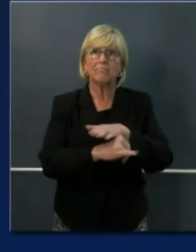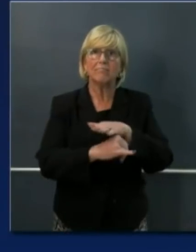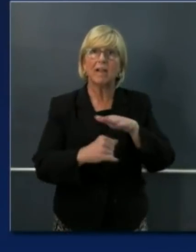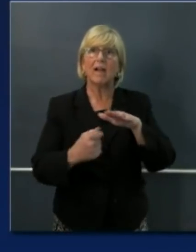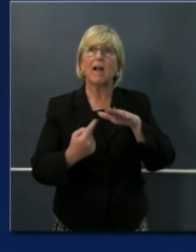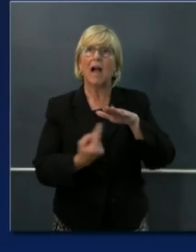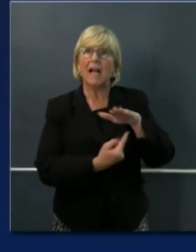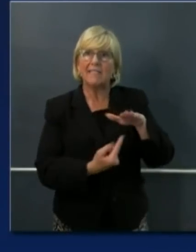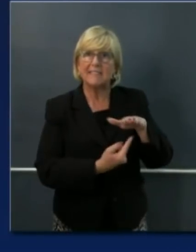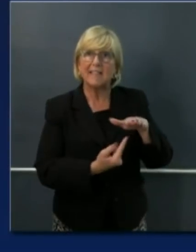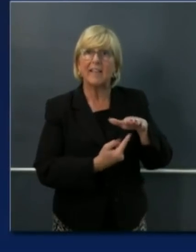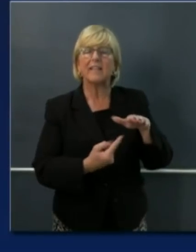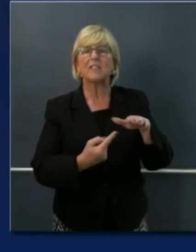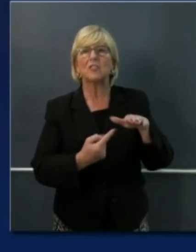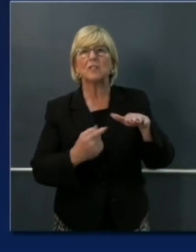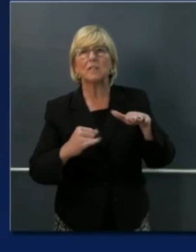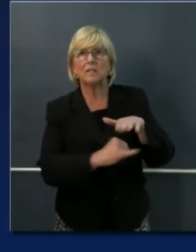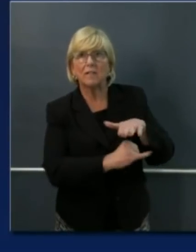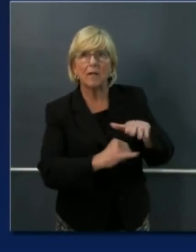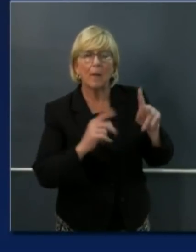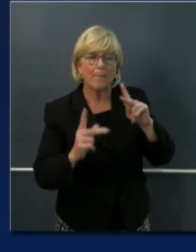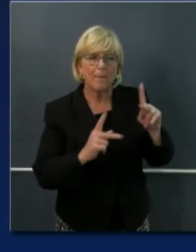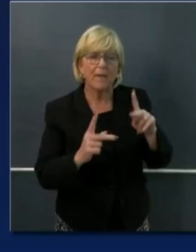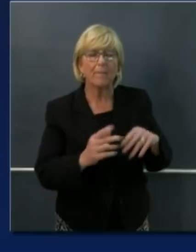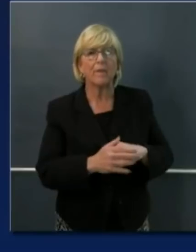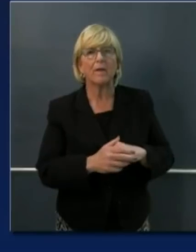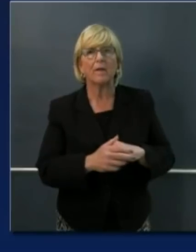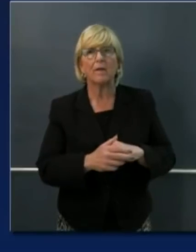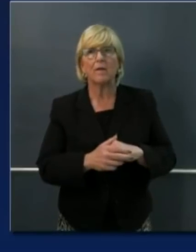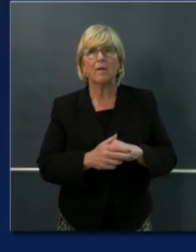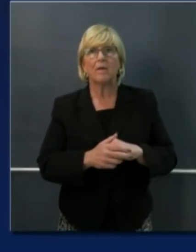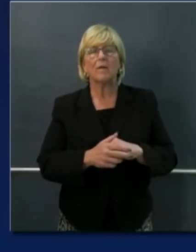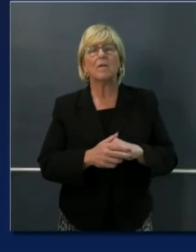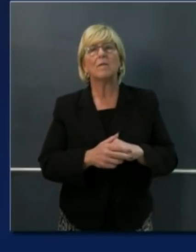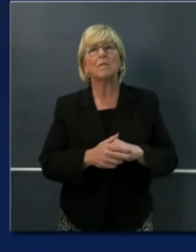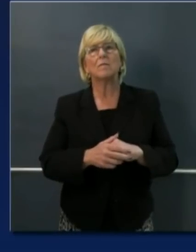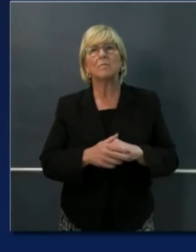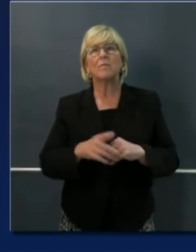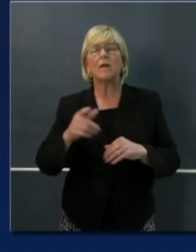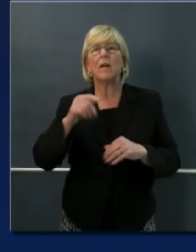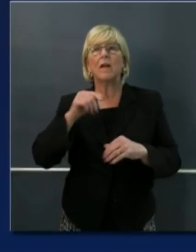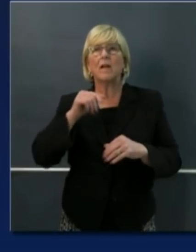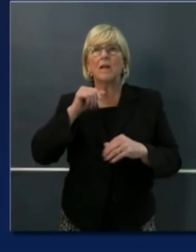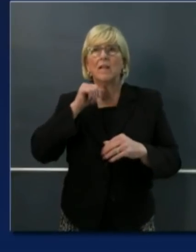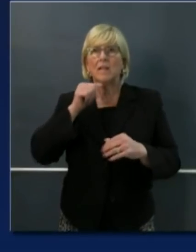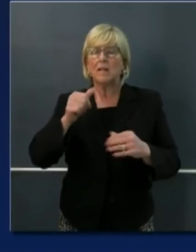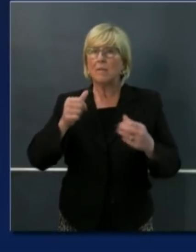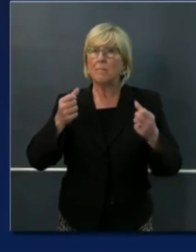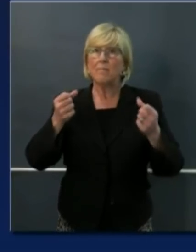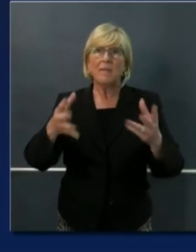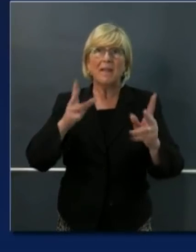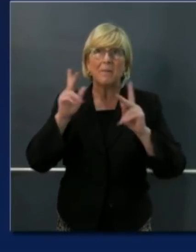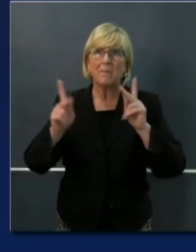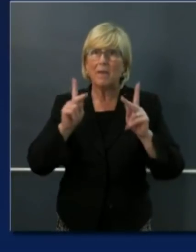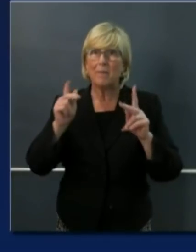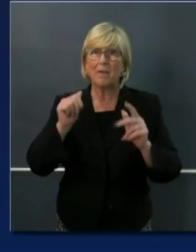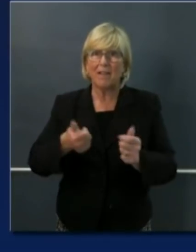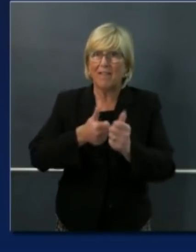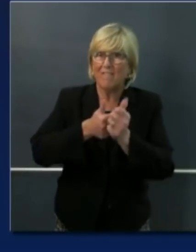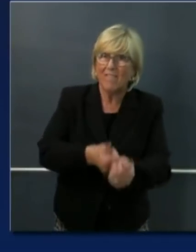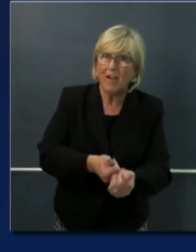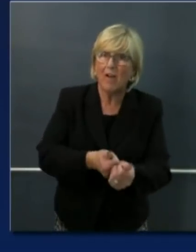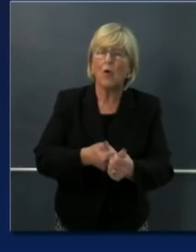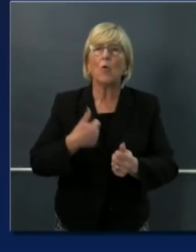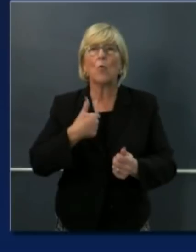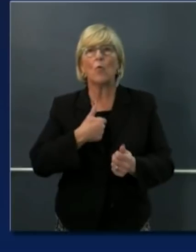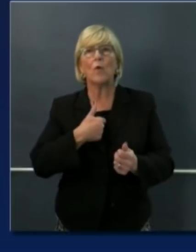those guidelines for isolation. We know that this is not straightforward for many, many populations and people. We talk about it